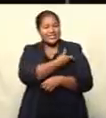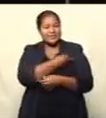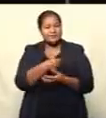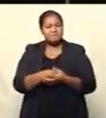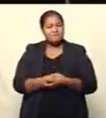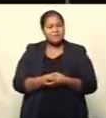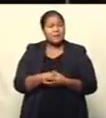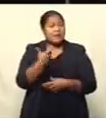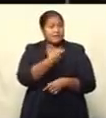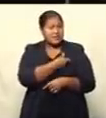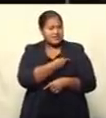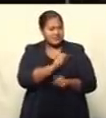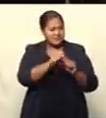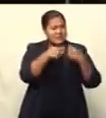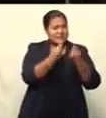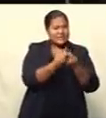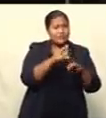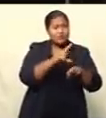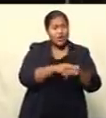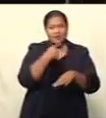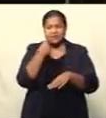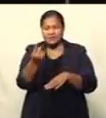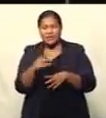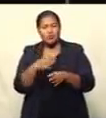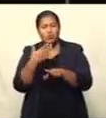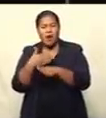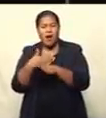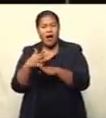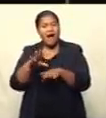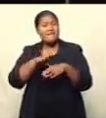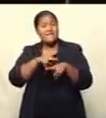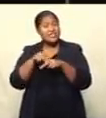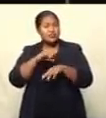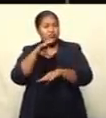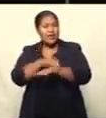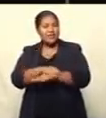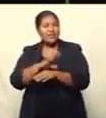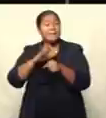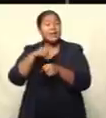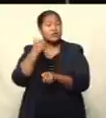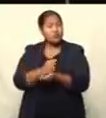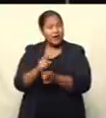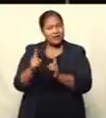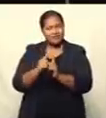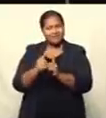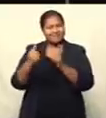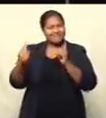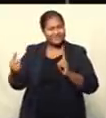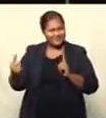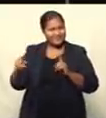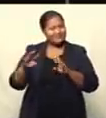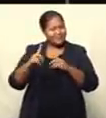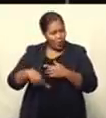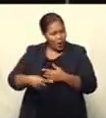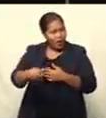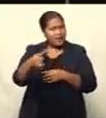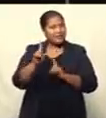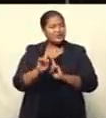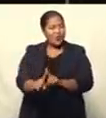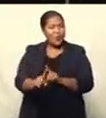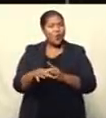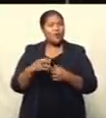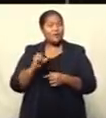Force head Dr. Rachel Devi says they are working with the Fiji Police Force to ensure social distancing is maintained as the cases